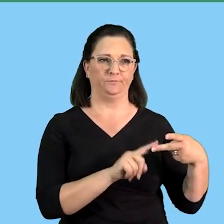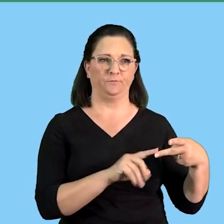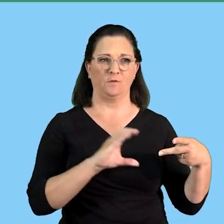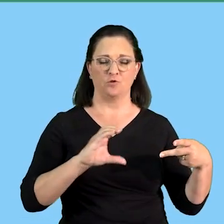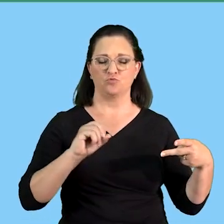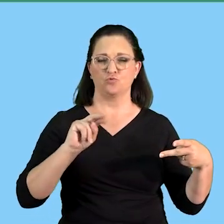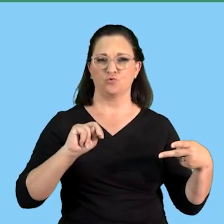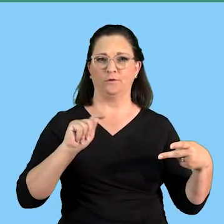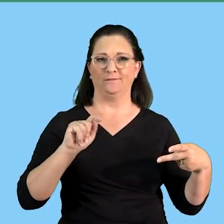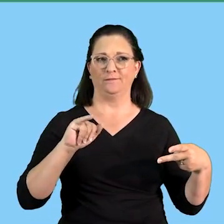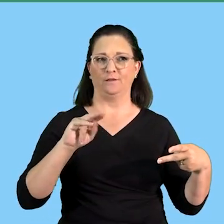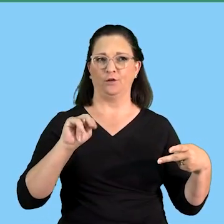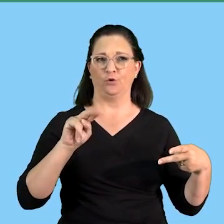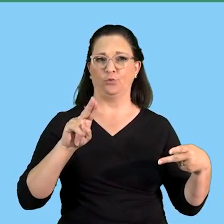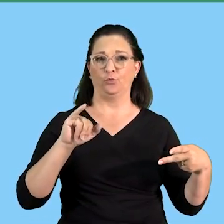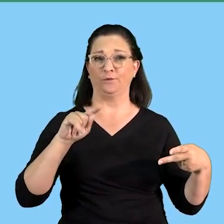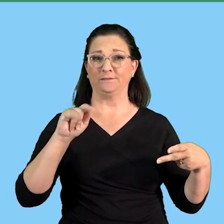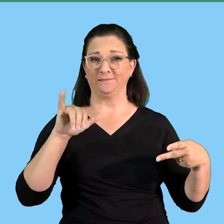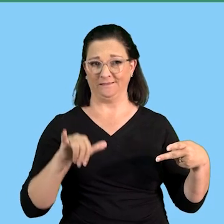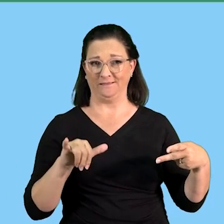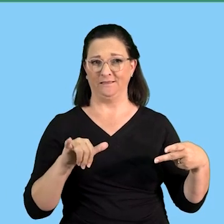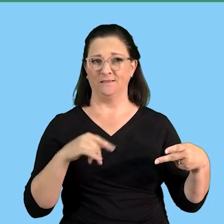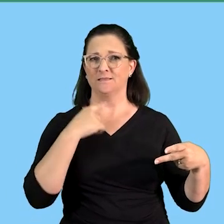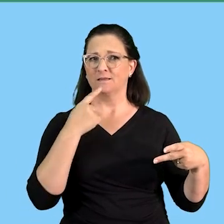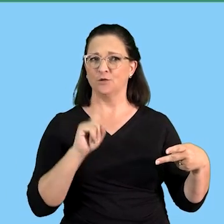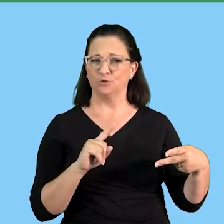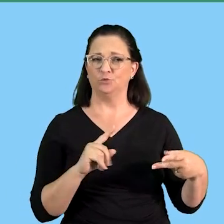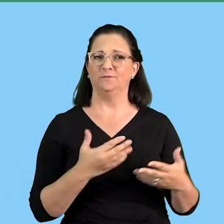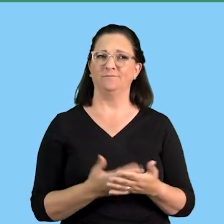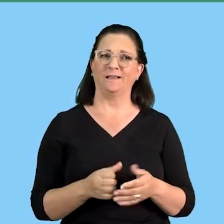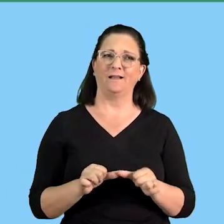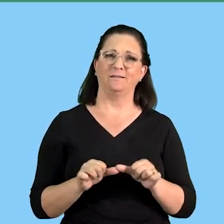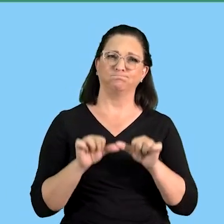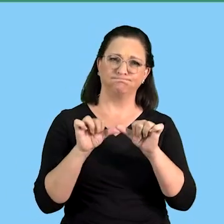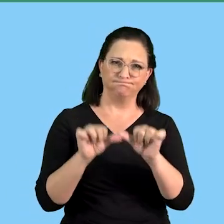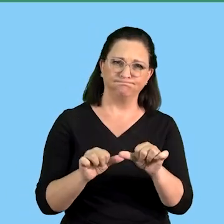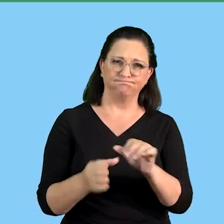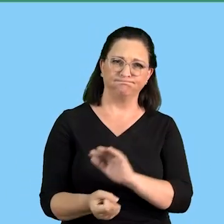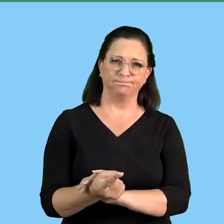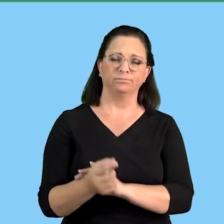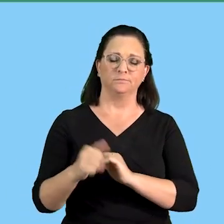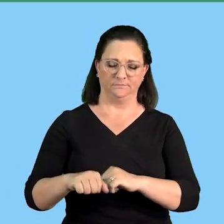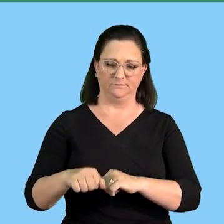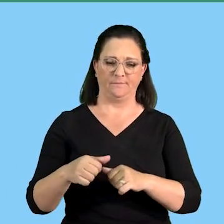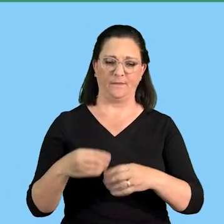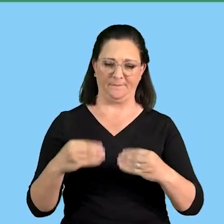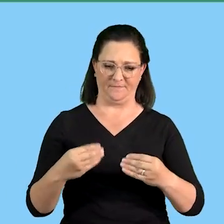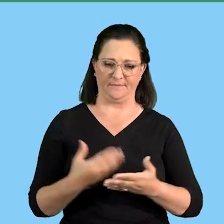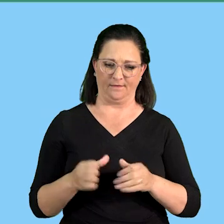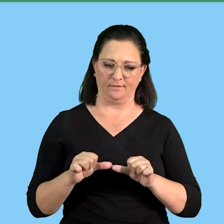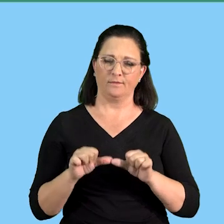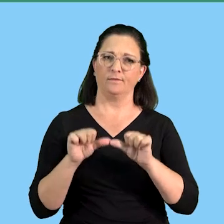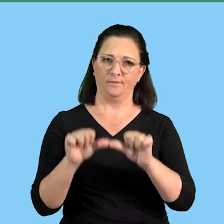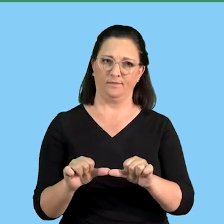called continuity, which refers to the idea that to continue to exist, meaning the business will continue